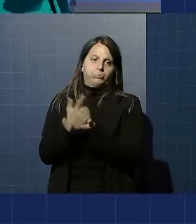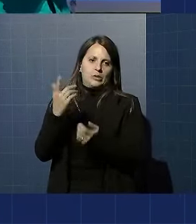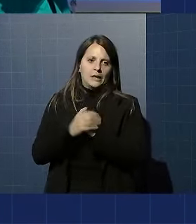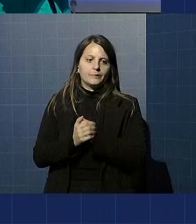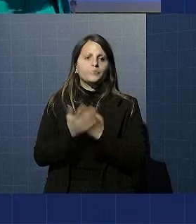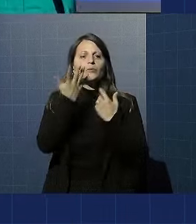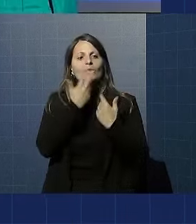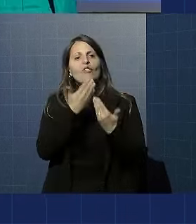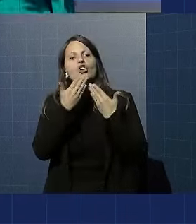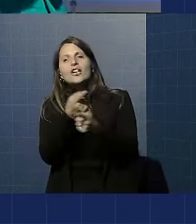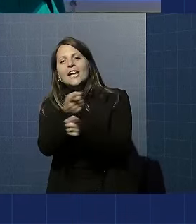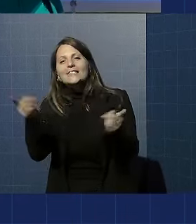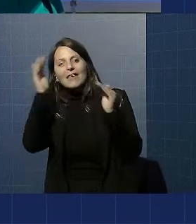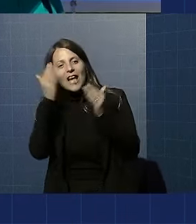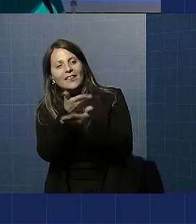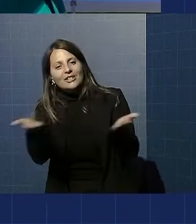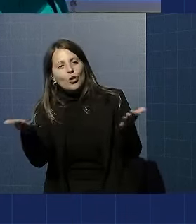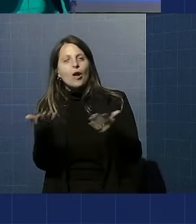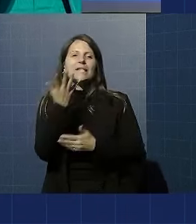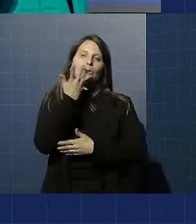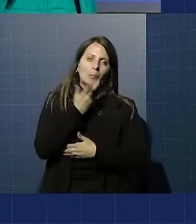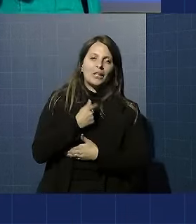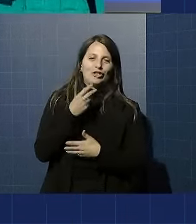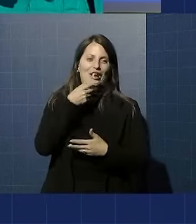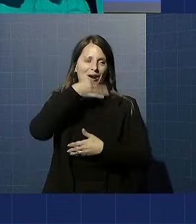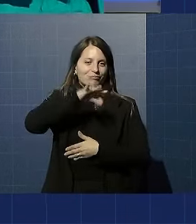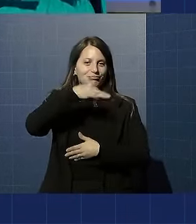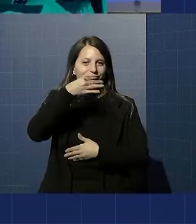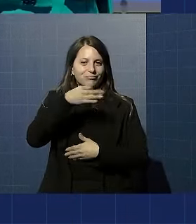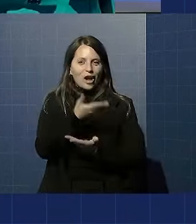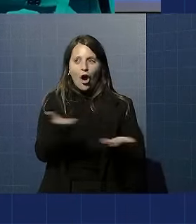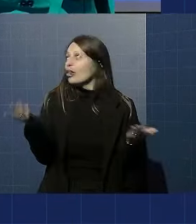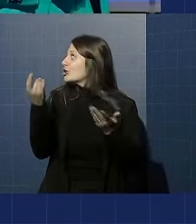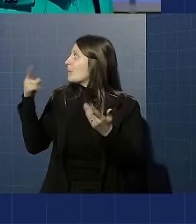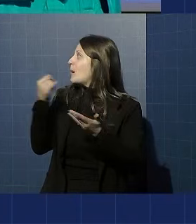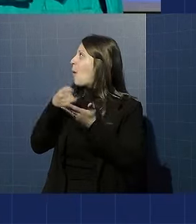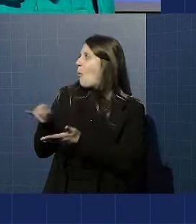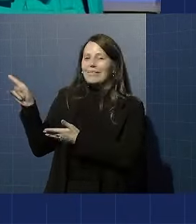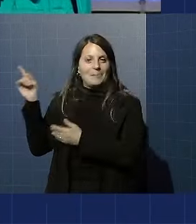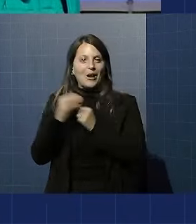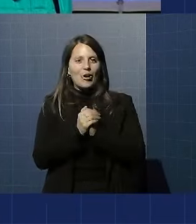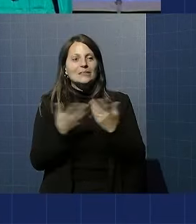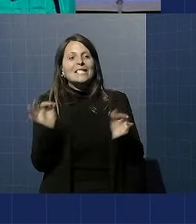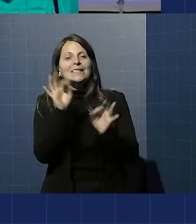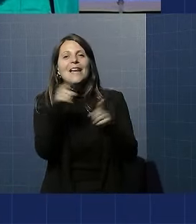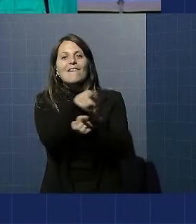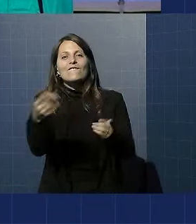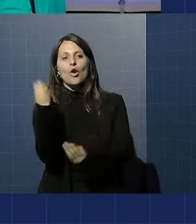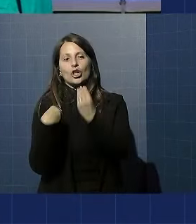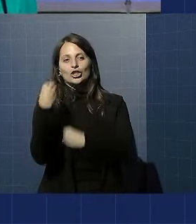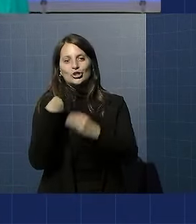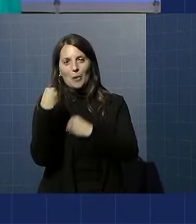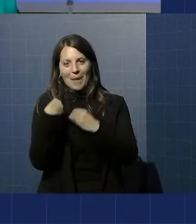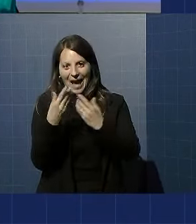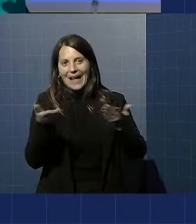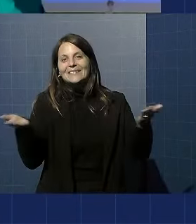look forward also to maybe engaging a bit more with you in questions. Just one last thing I want to mention is I also write books, in particular